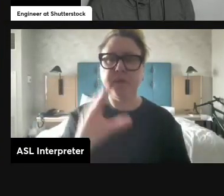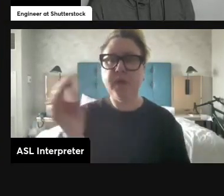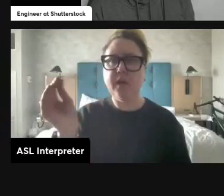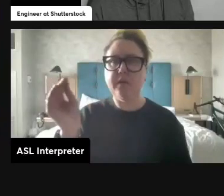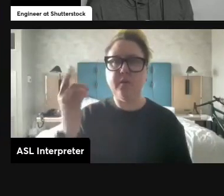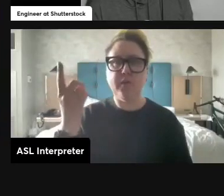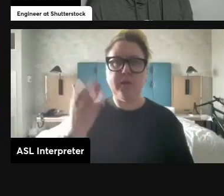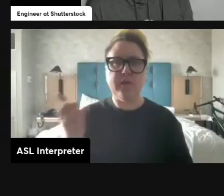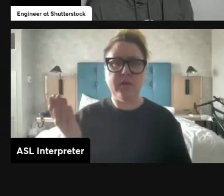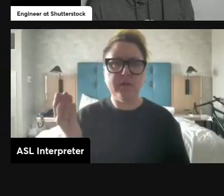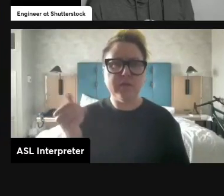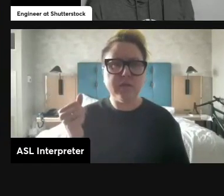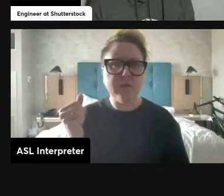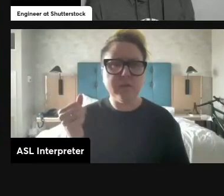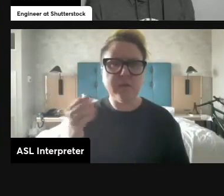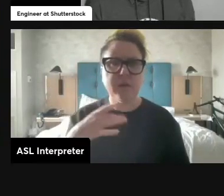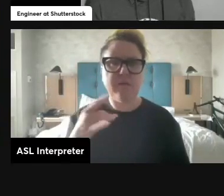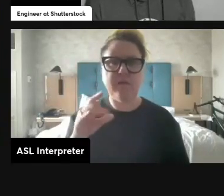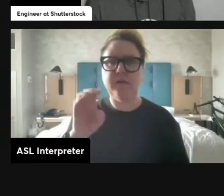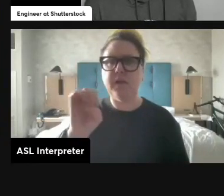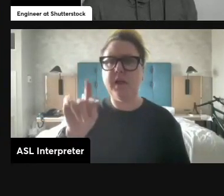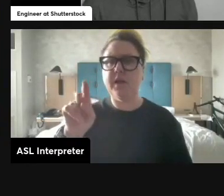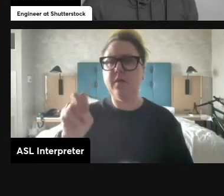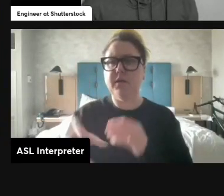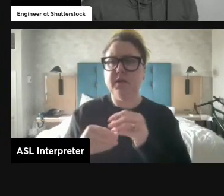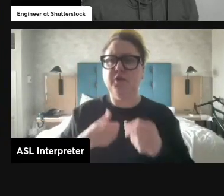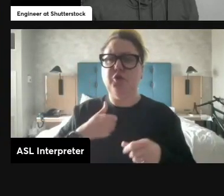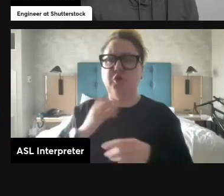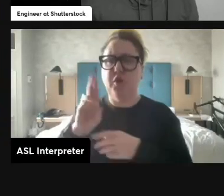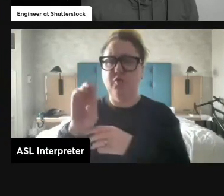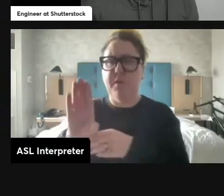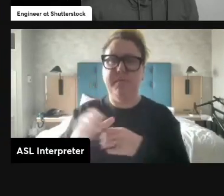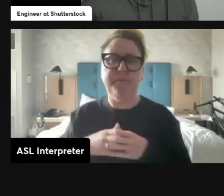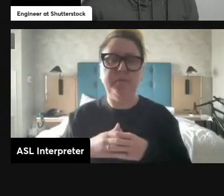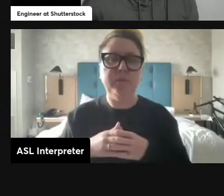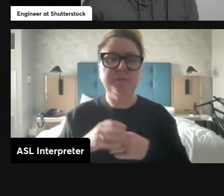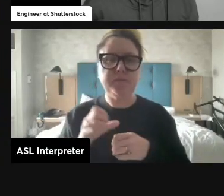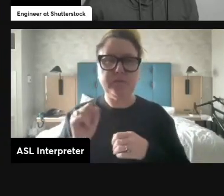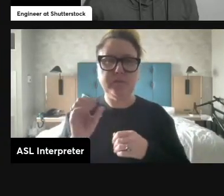And one of the things that I like to mention, sorry, Rob, let me just go real quick.